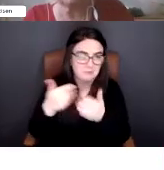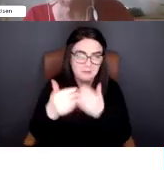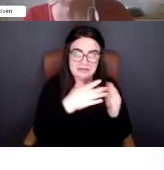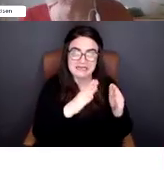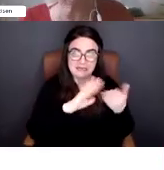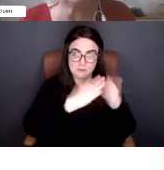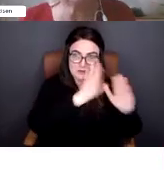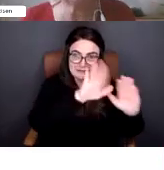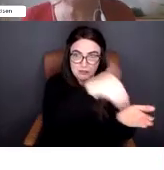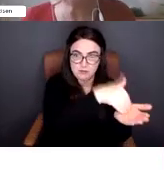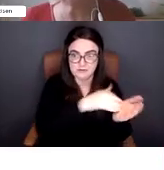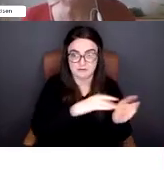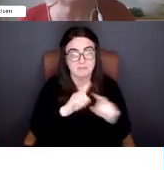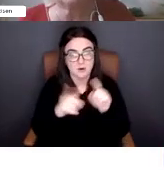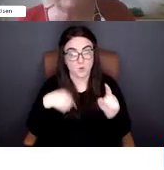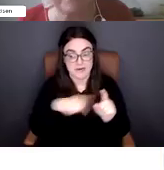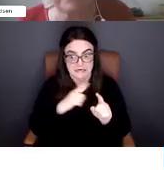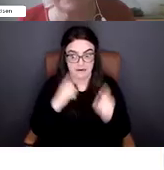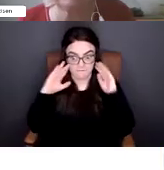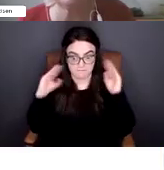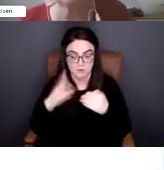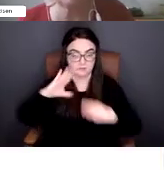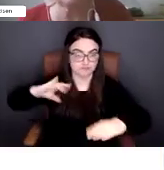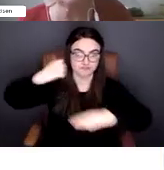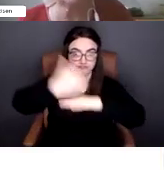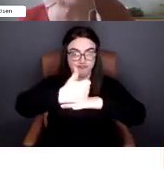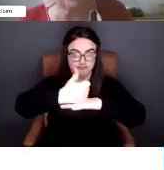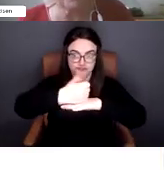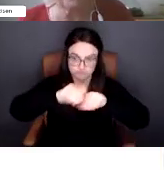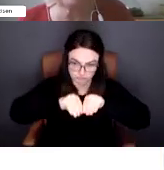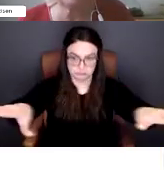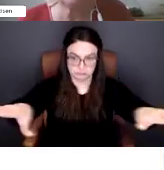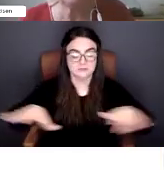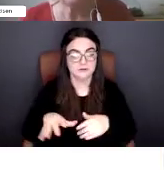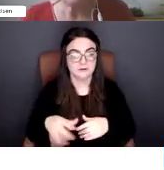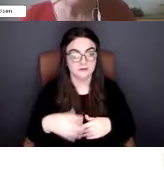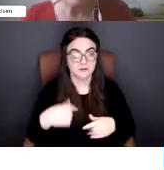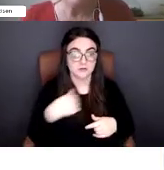that's where we focused on. So we systematically evaluated the process described,